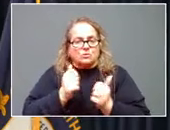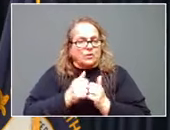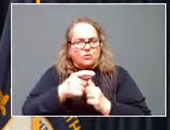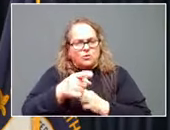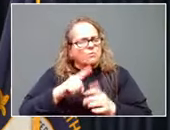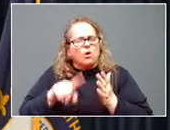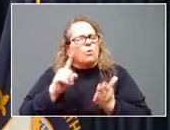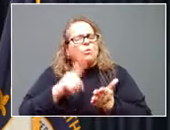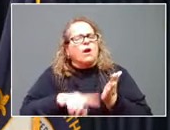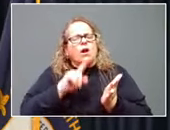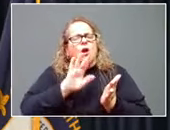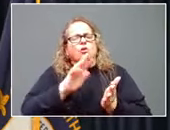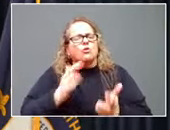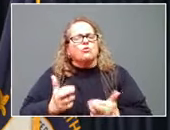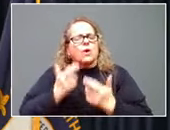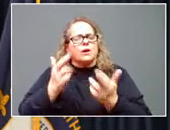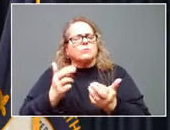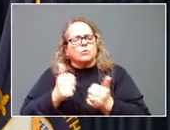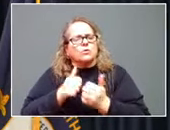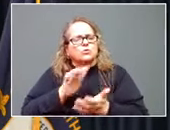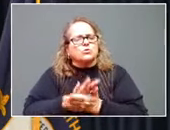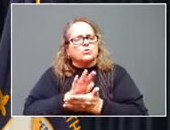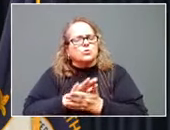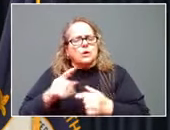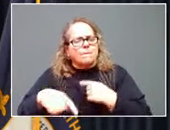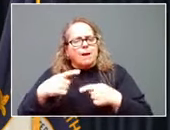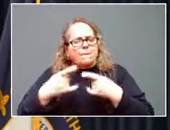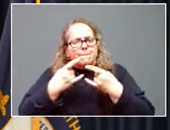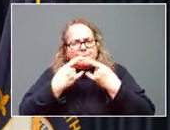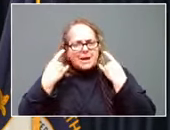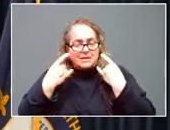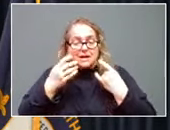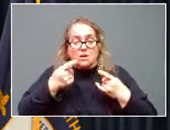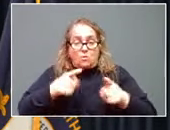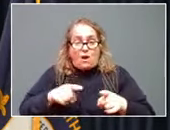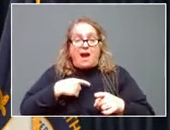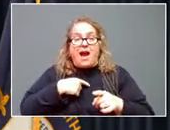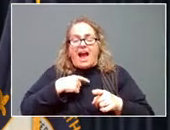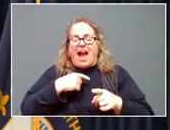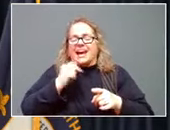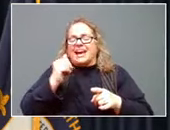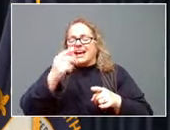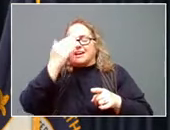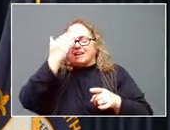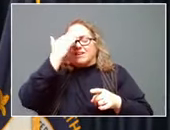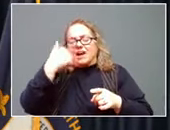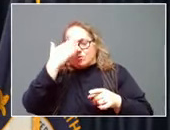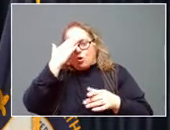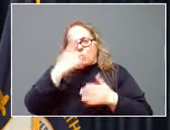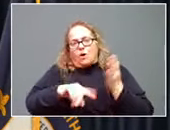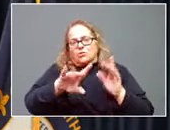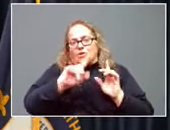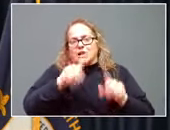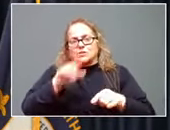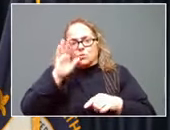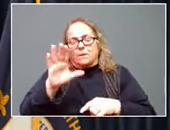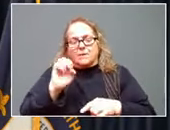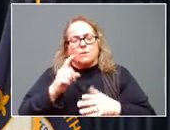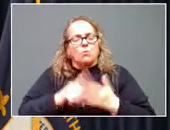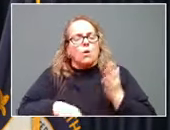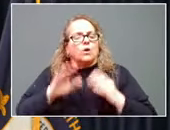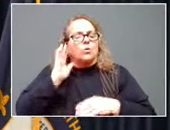recommendations for schools around masking? And while I anticipate your answer, what will it take